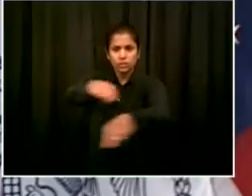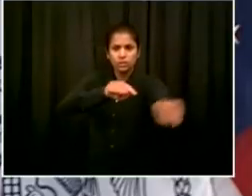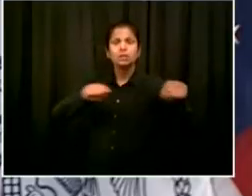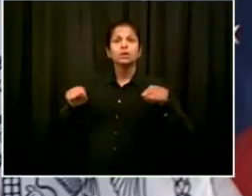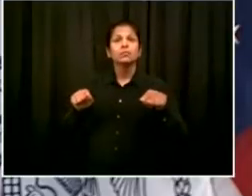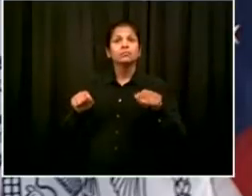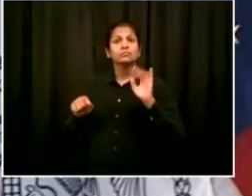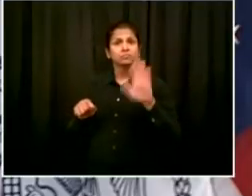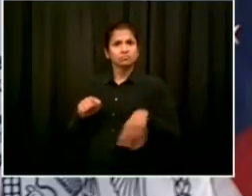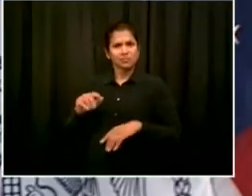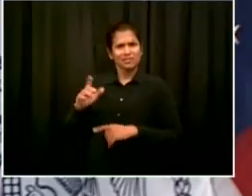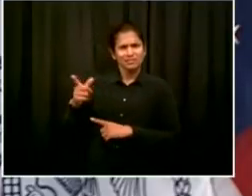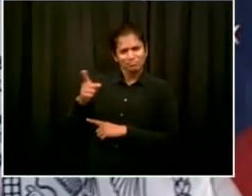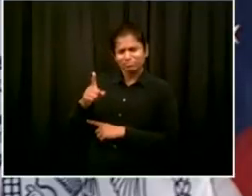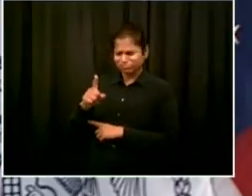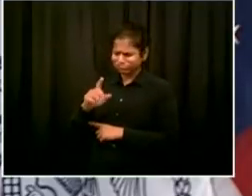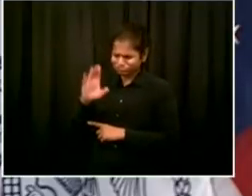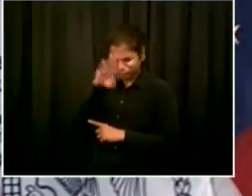880.